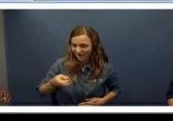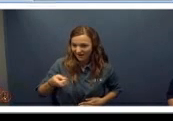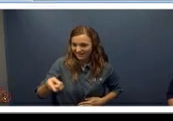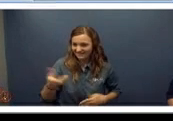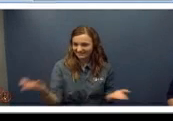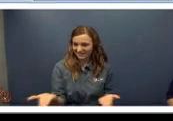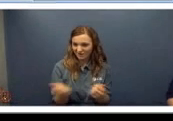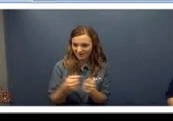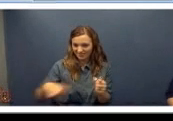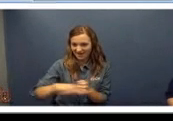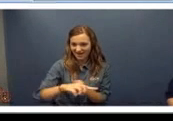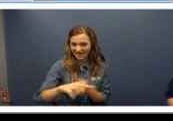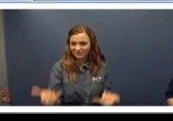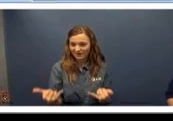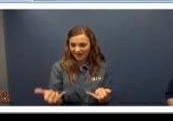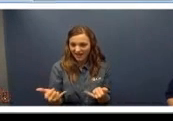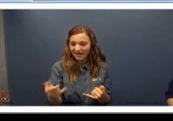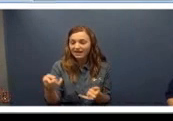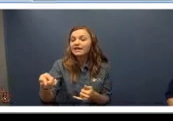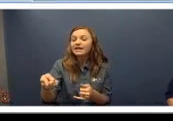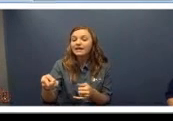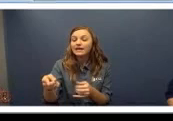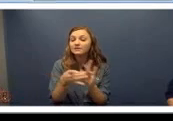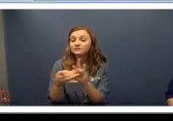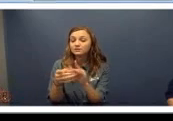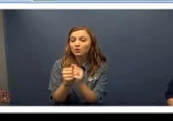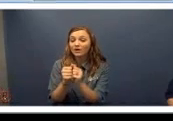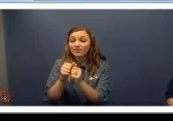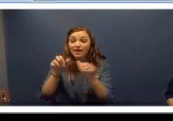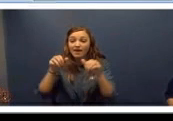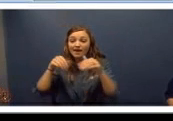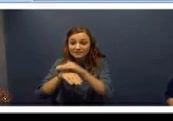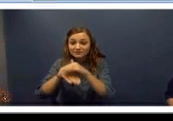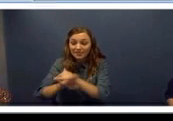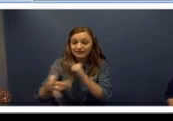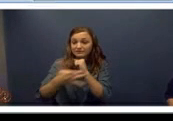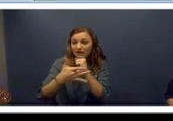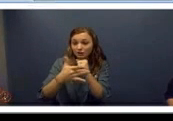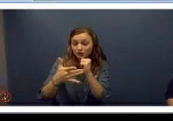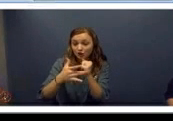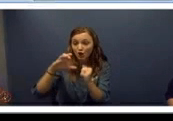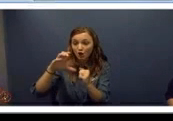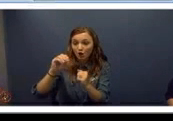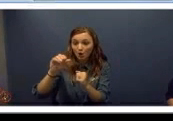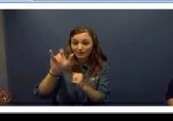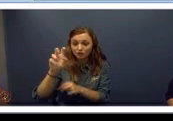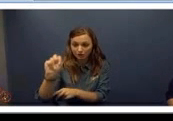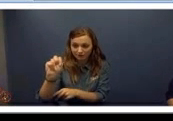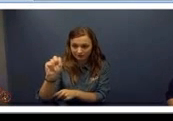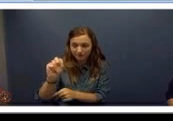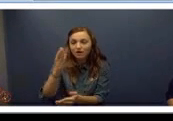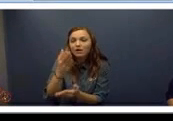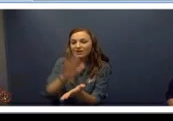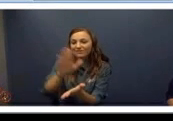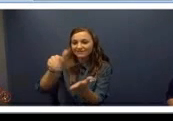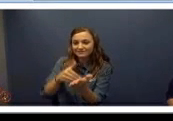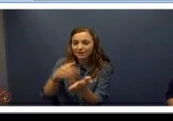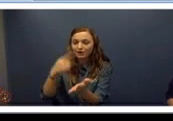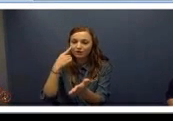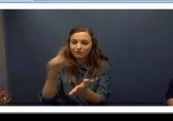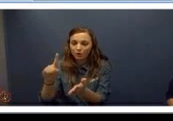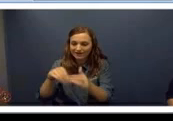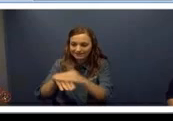is our pleasure to have him. He is with Accessible Technology Coalition, which is a part of the Center